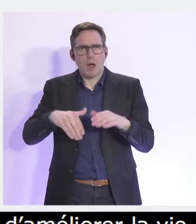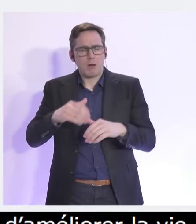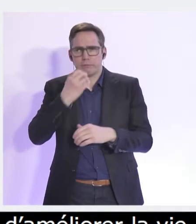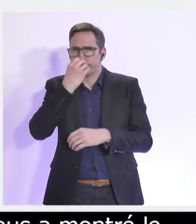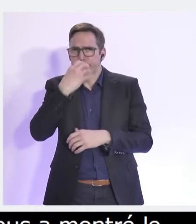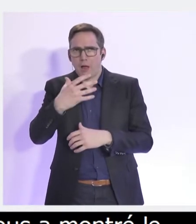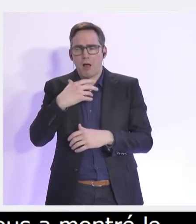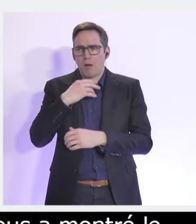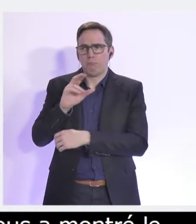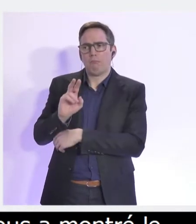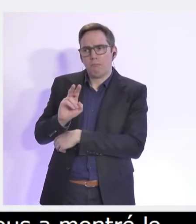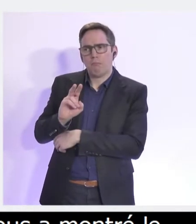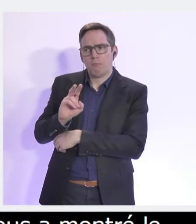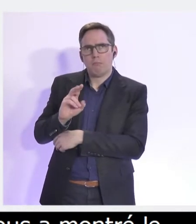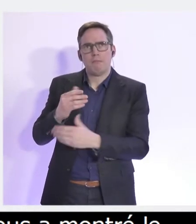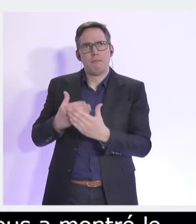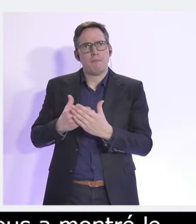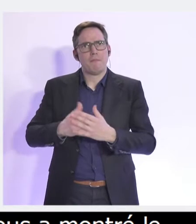this